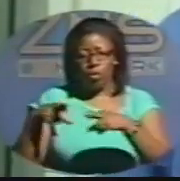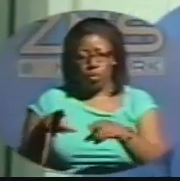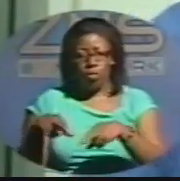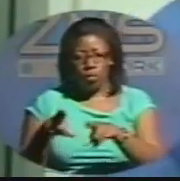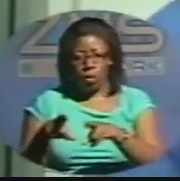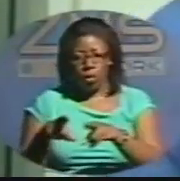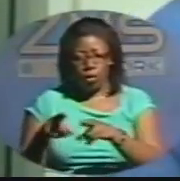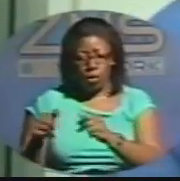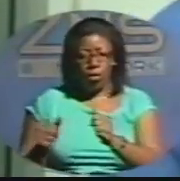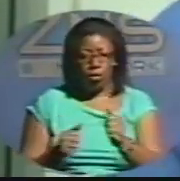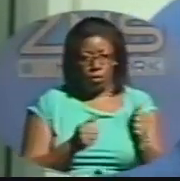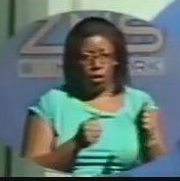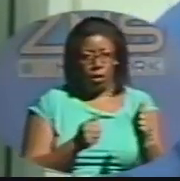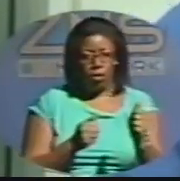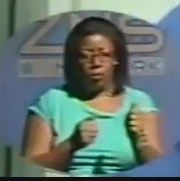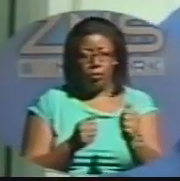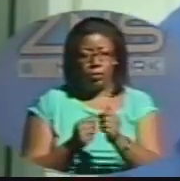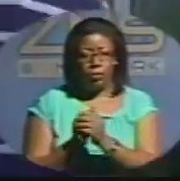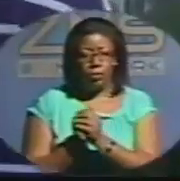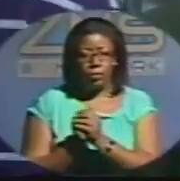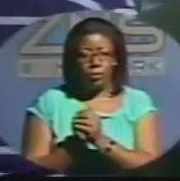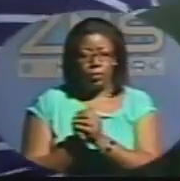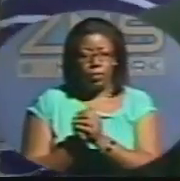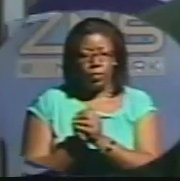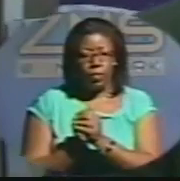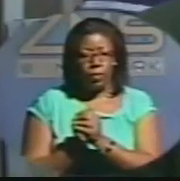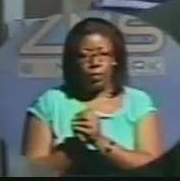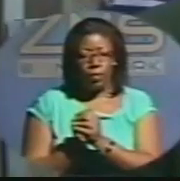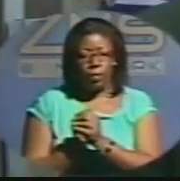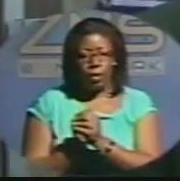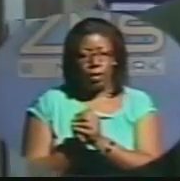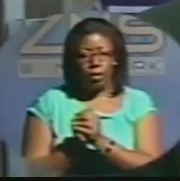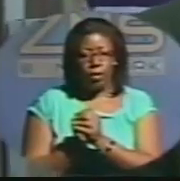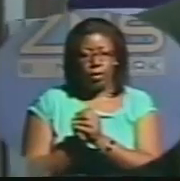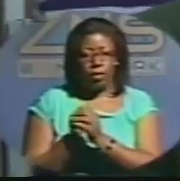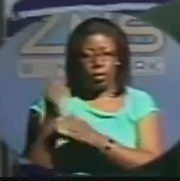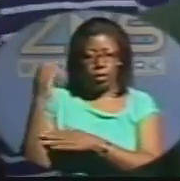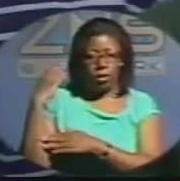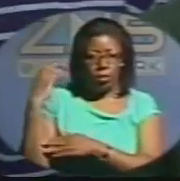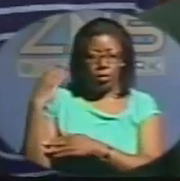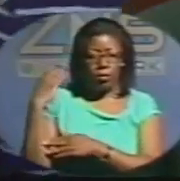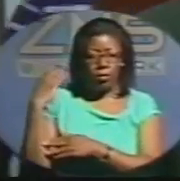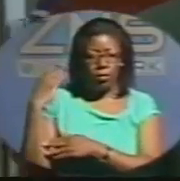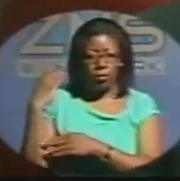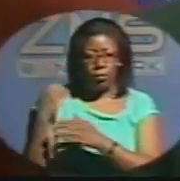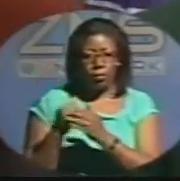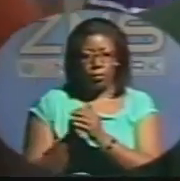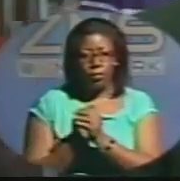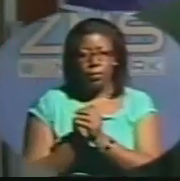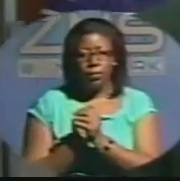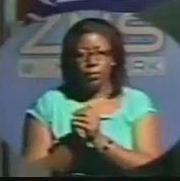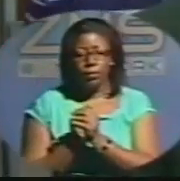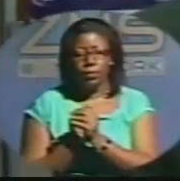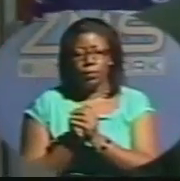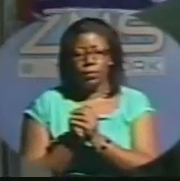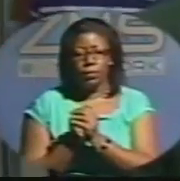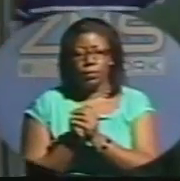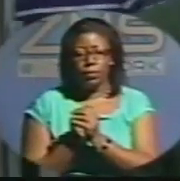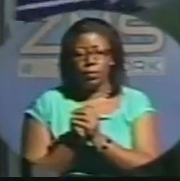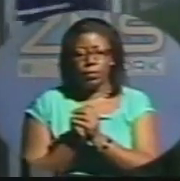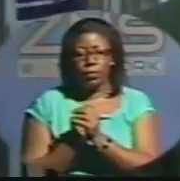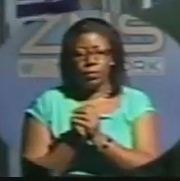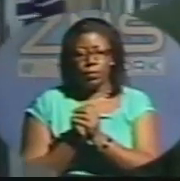deal with certain situations. His chairmanship, though brief, I think,